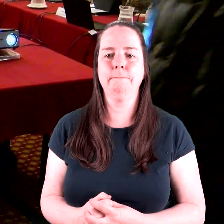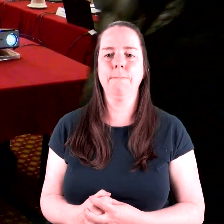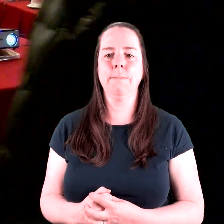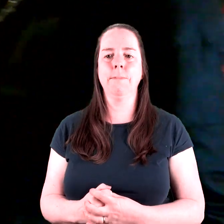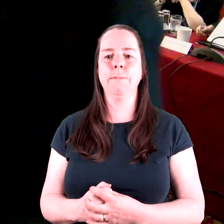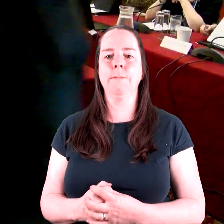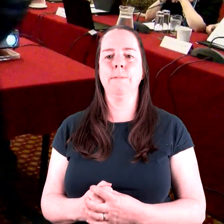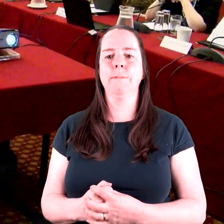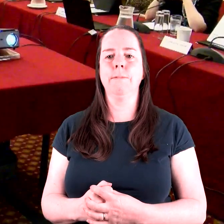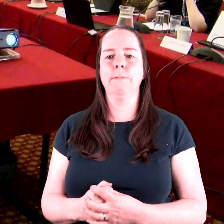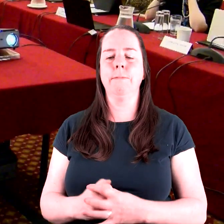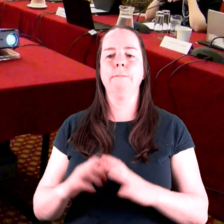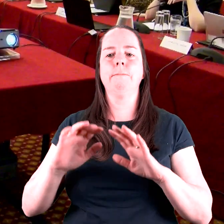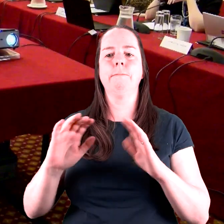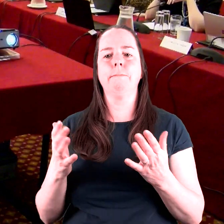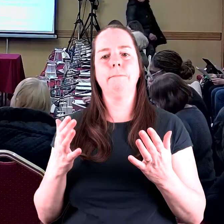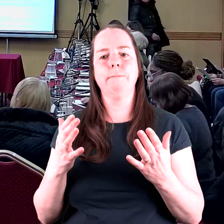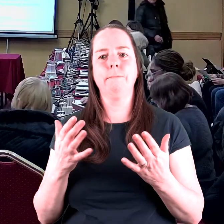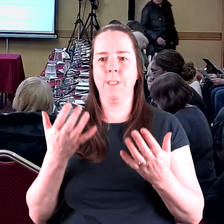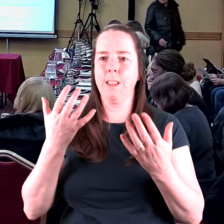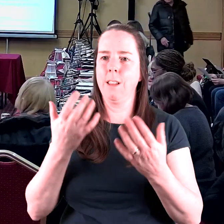out today. So